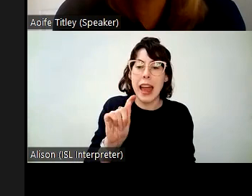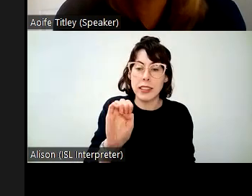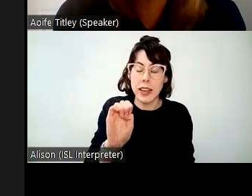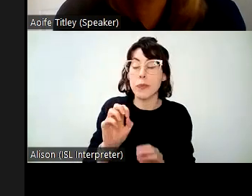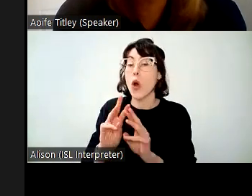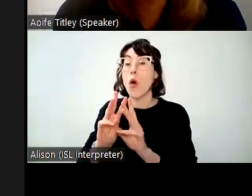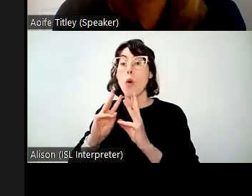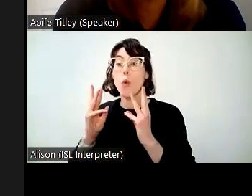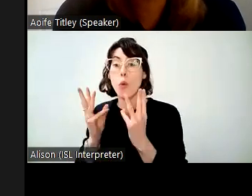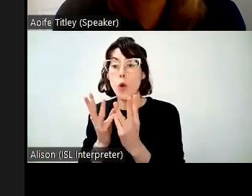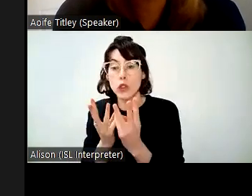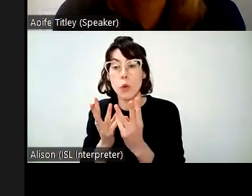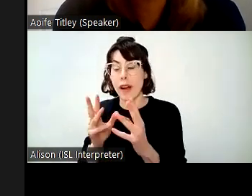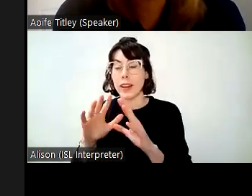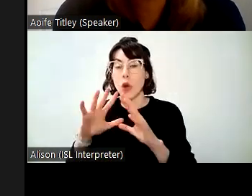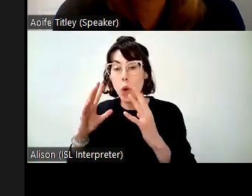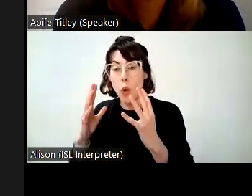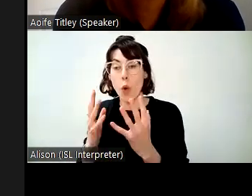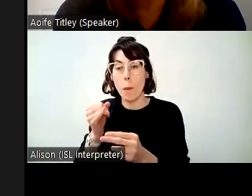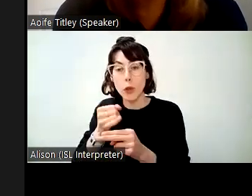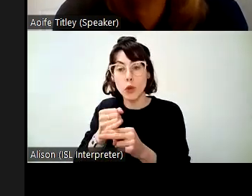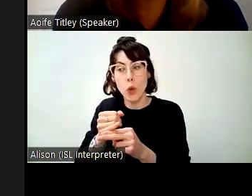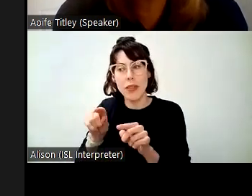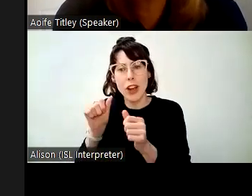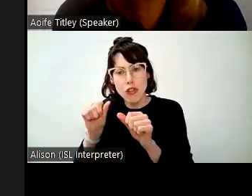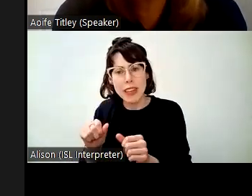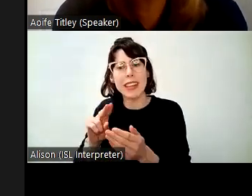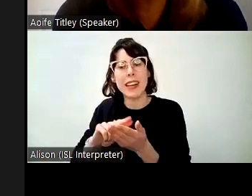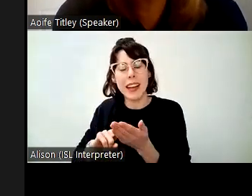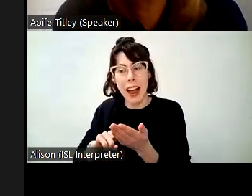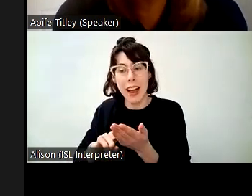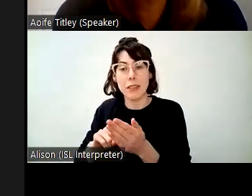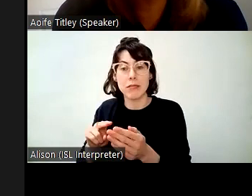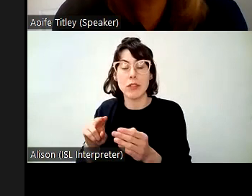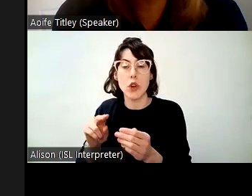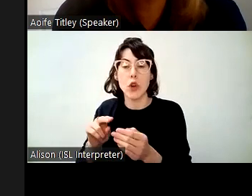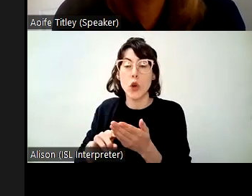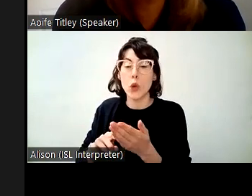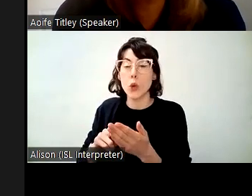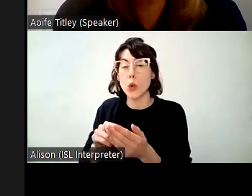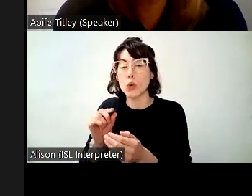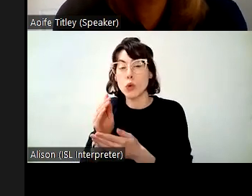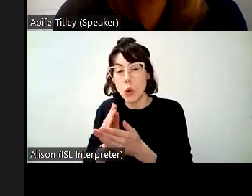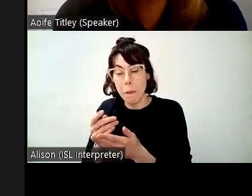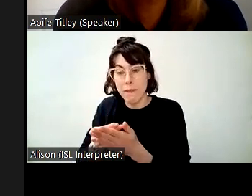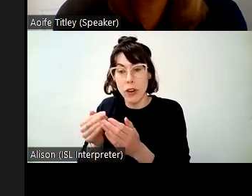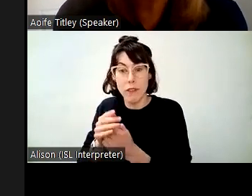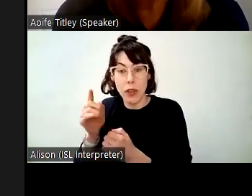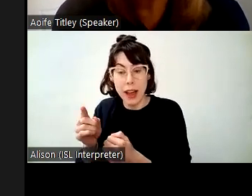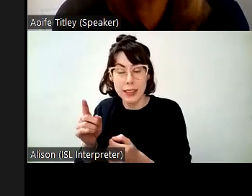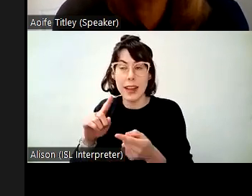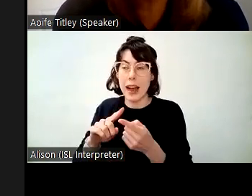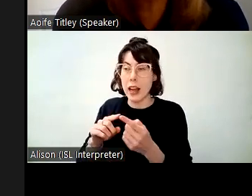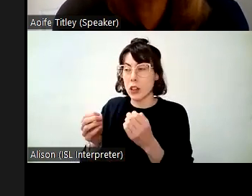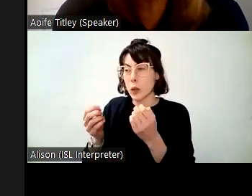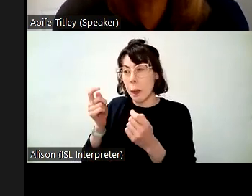can use some of their funding towards their registration as well. We're exploring additional funding for primary teachers through Irish Aid and through DICE.